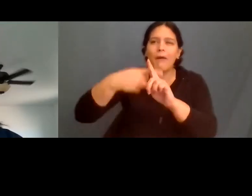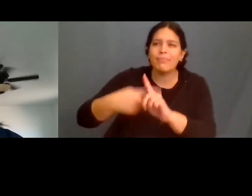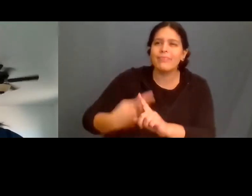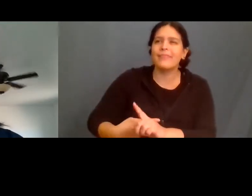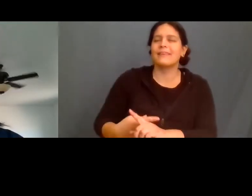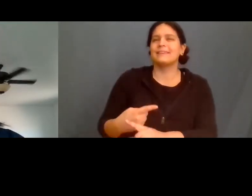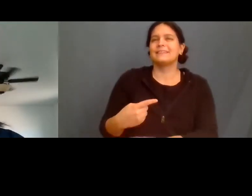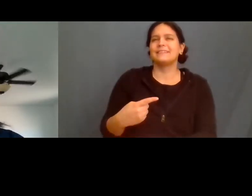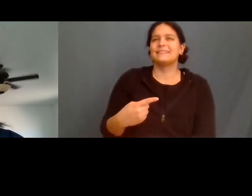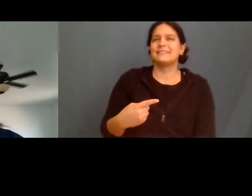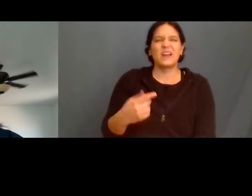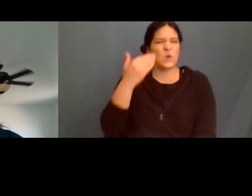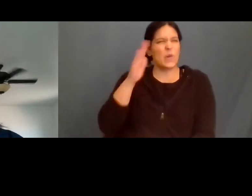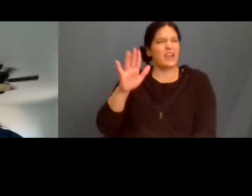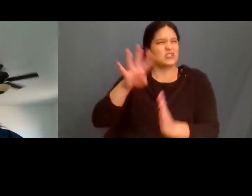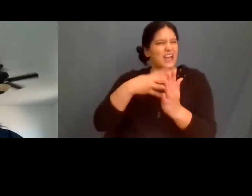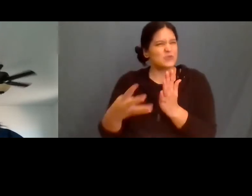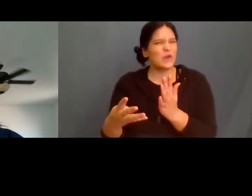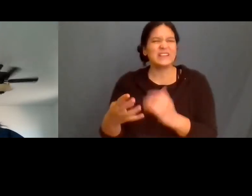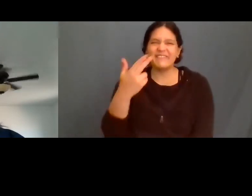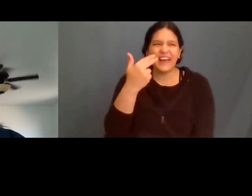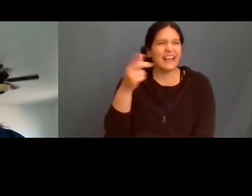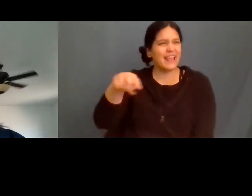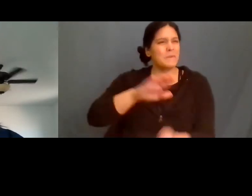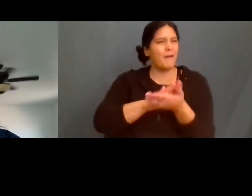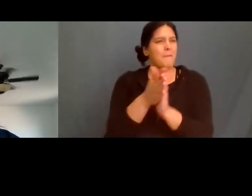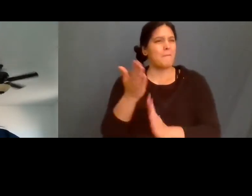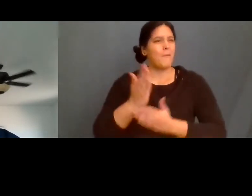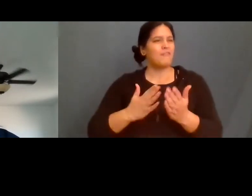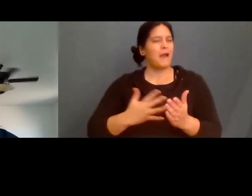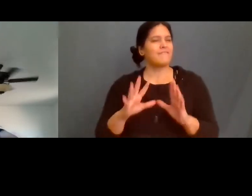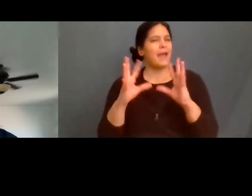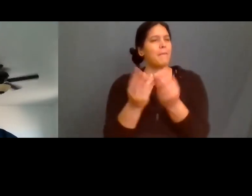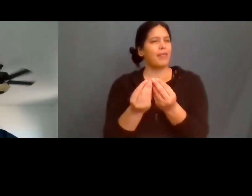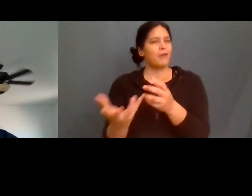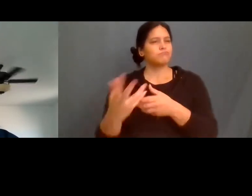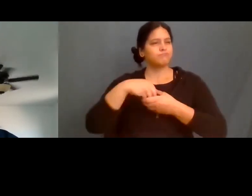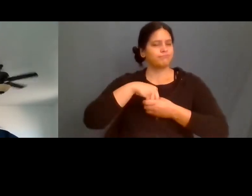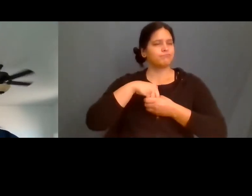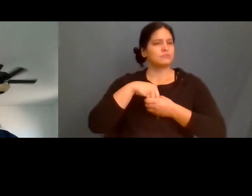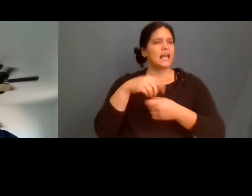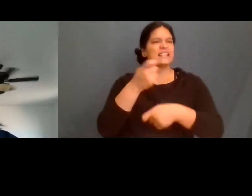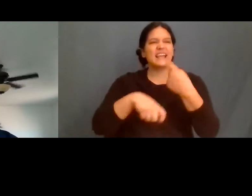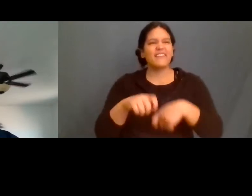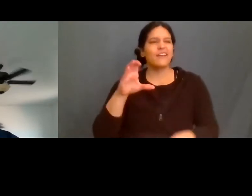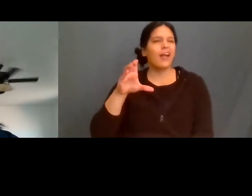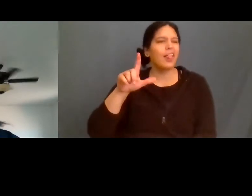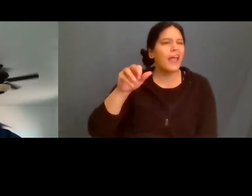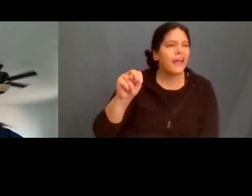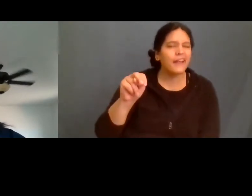and they really become part of my family instead of like a clan aunt or clan